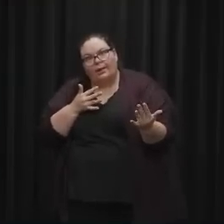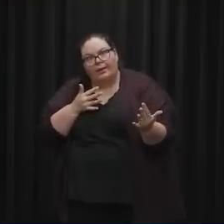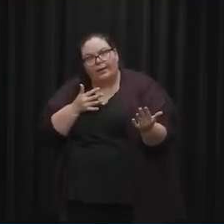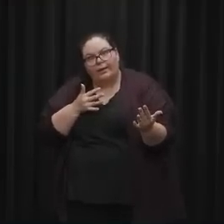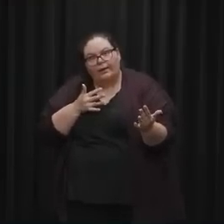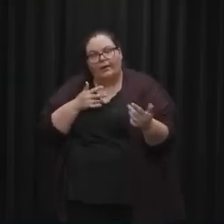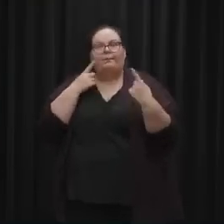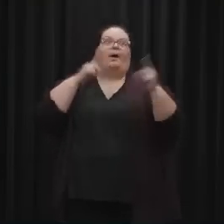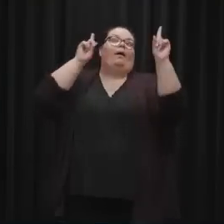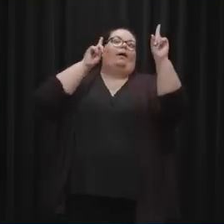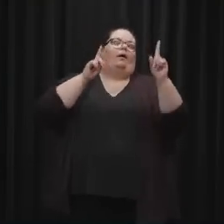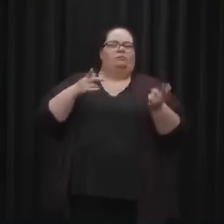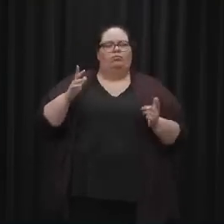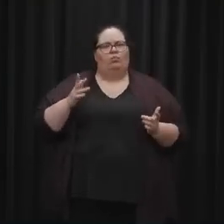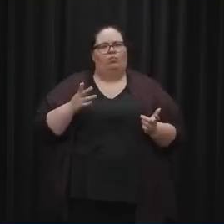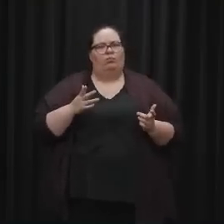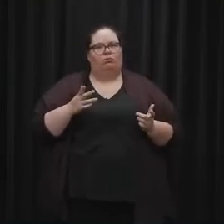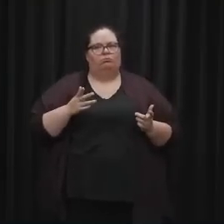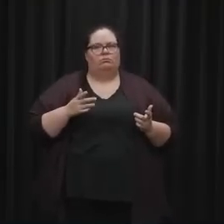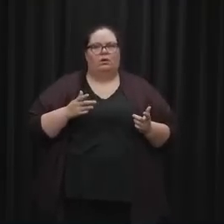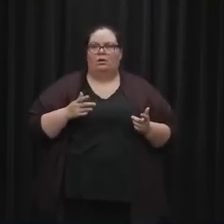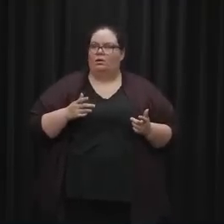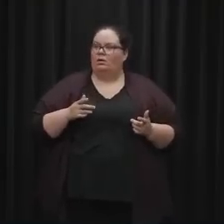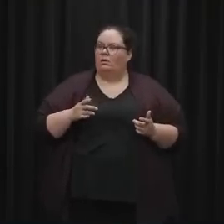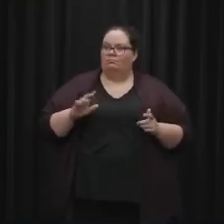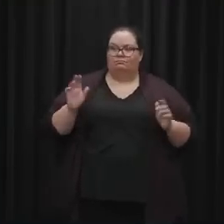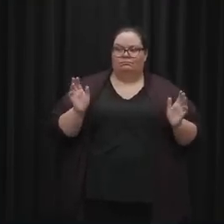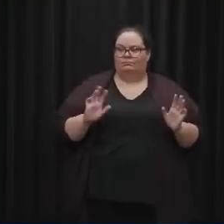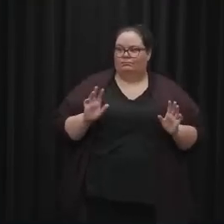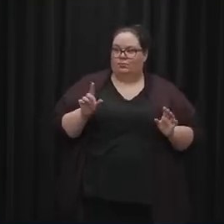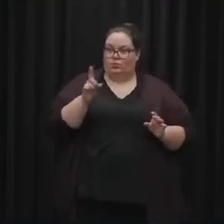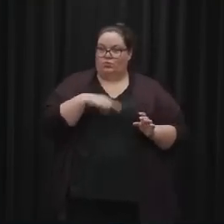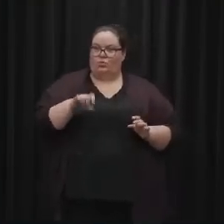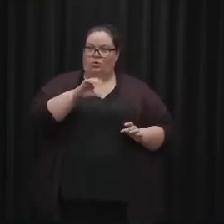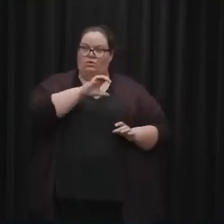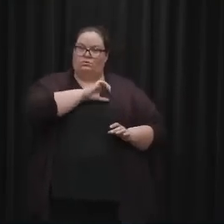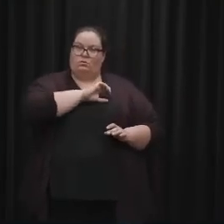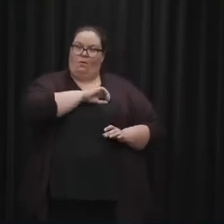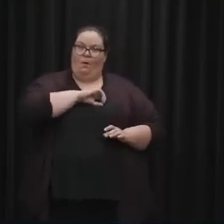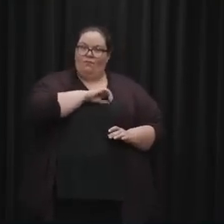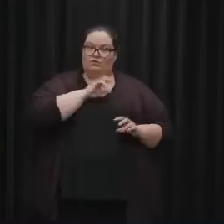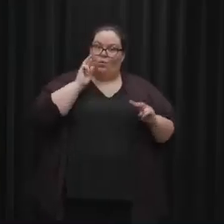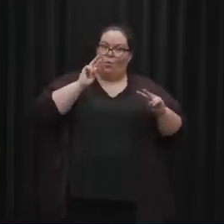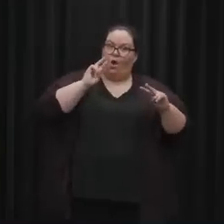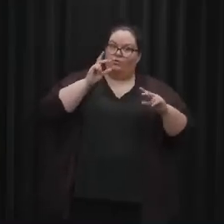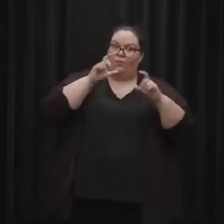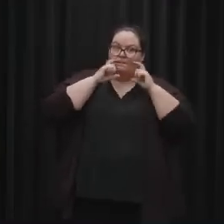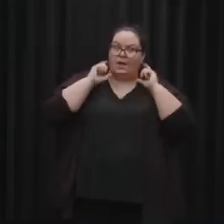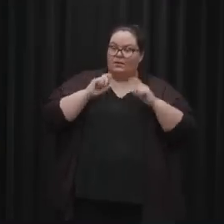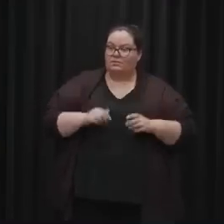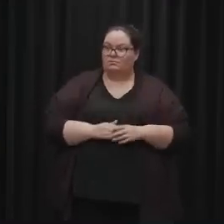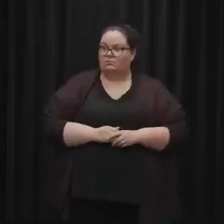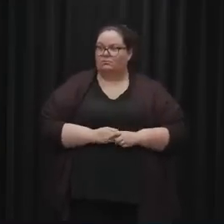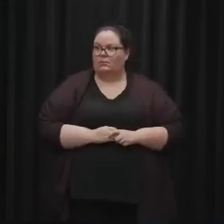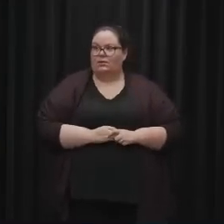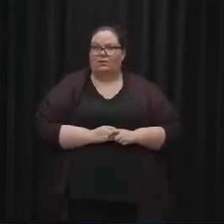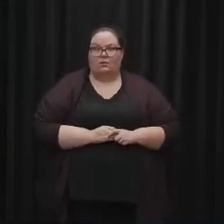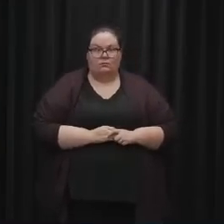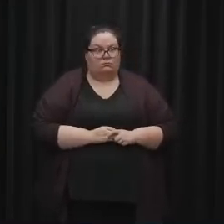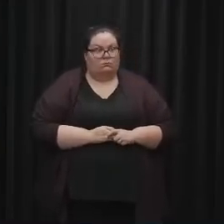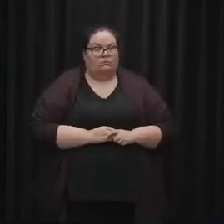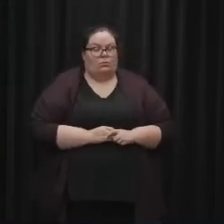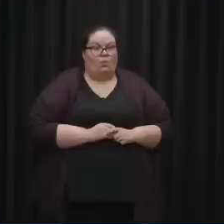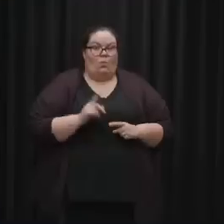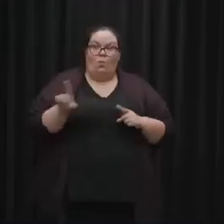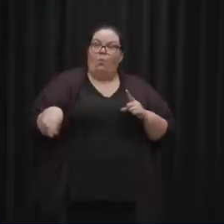say, of what is actually happening. Those officers will actually be monitoring for masks? We're going to be out,